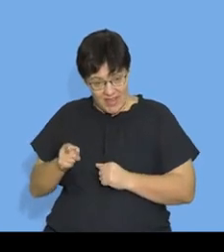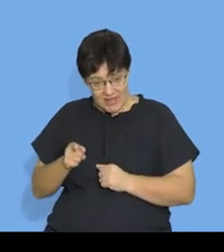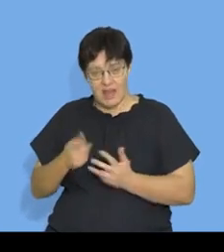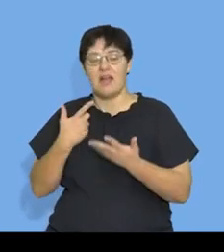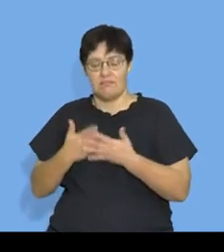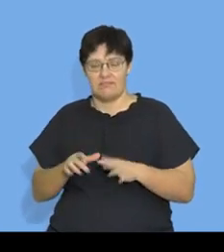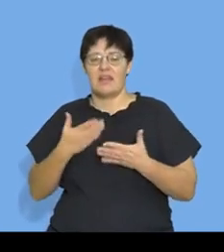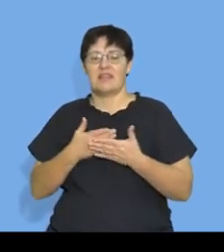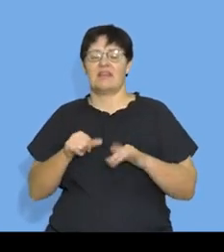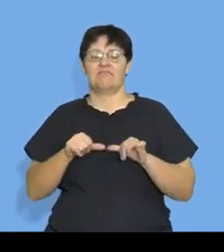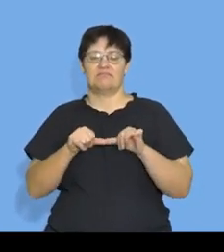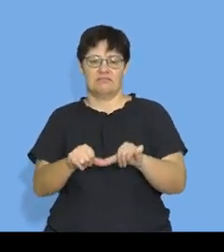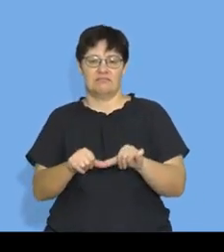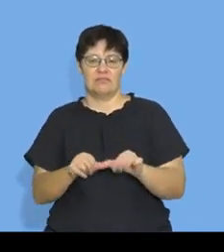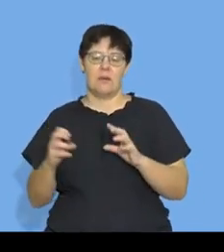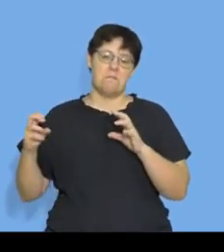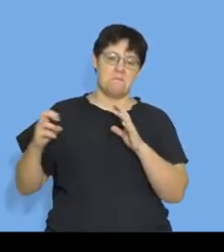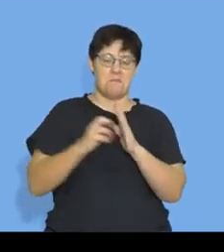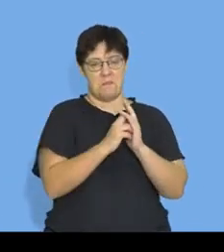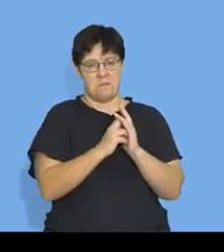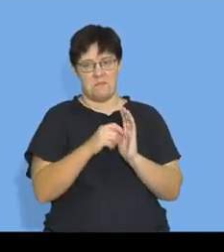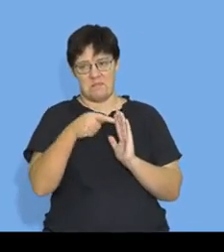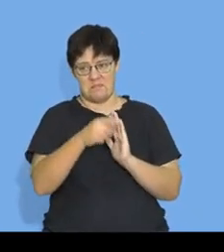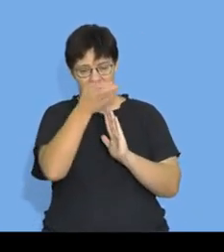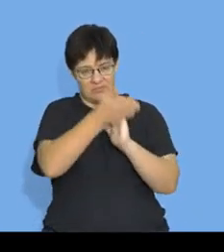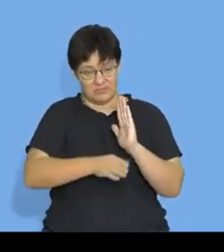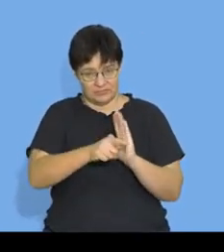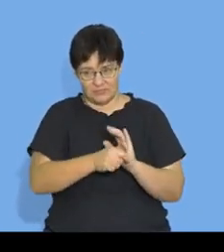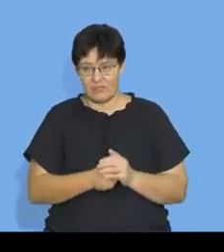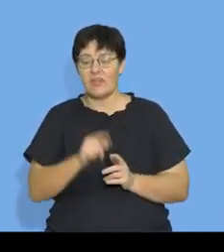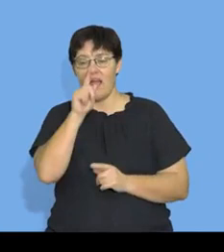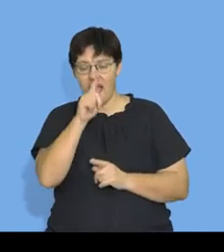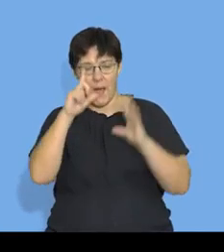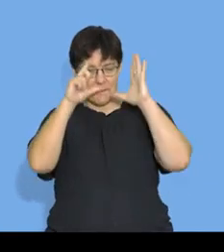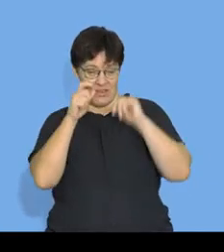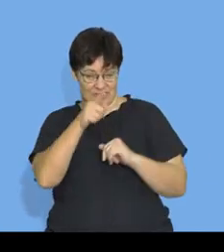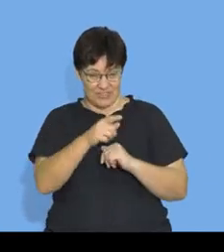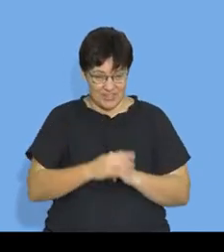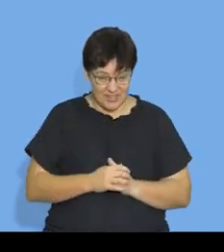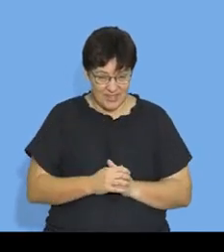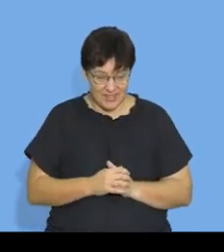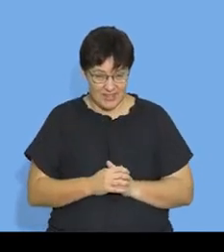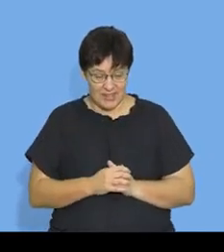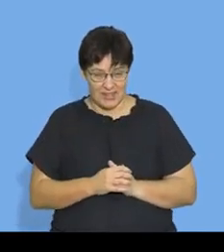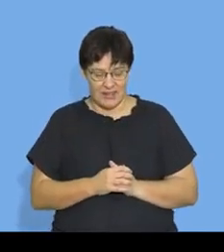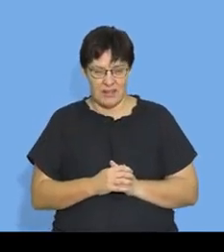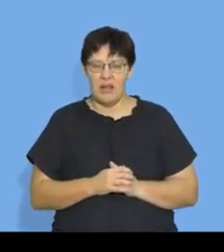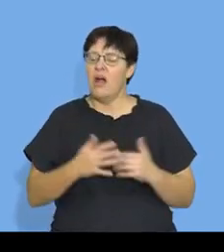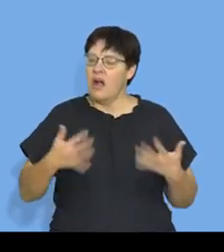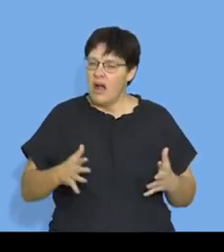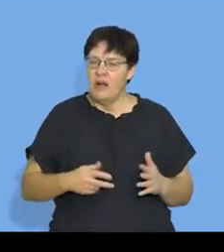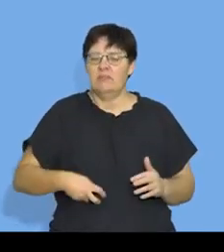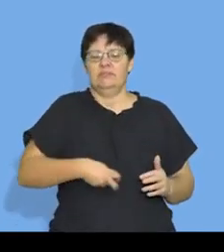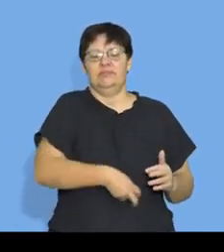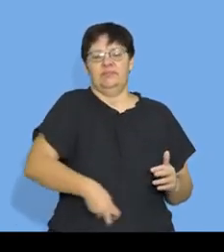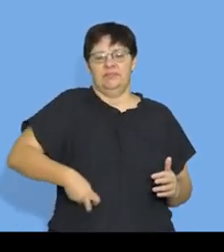then can this blastocyst be attached into the endometrium. Here are images showing you